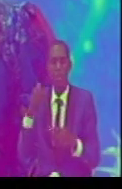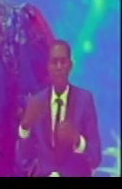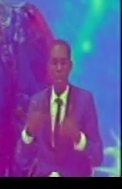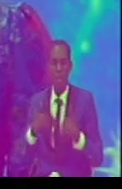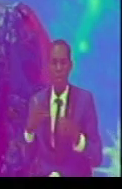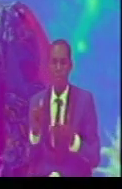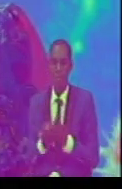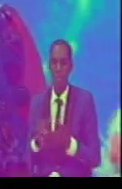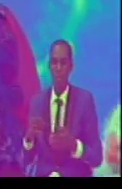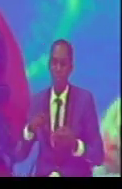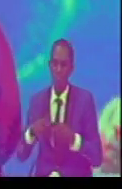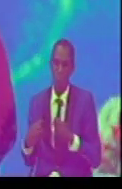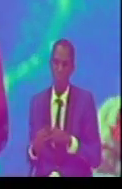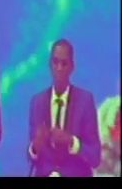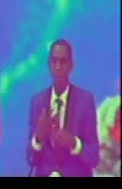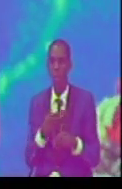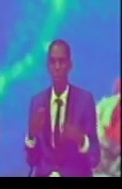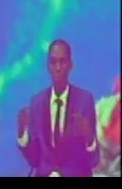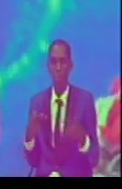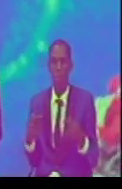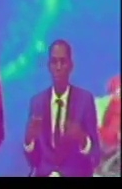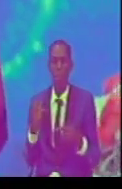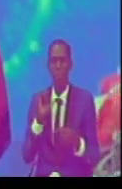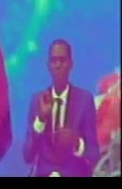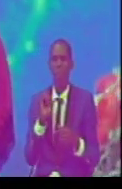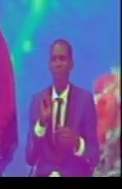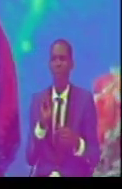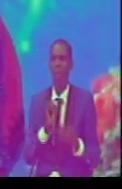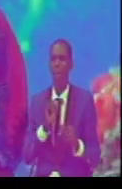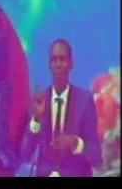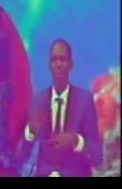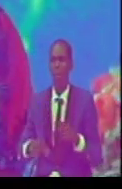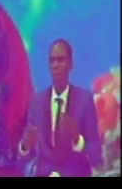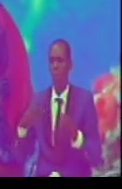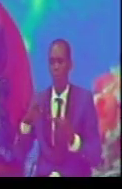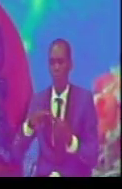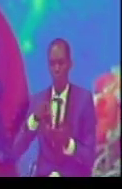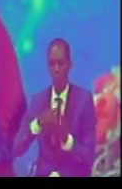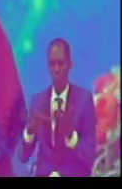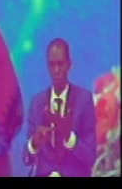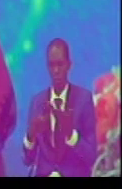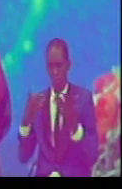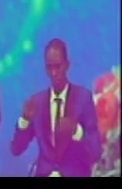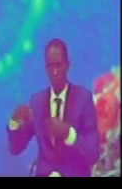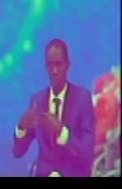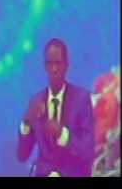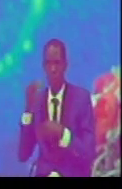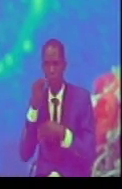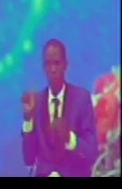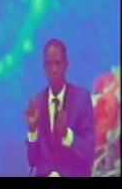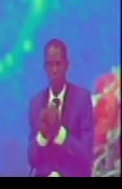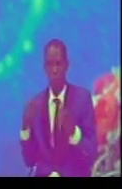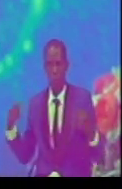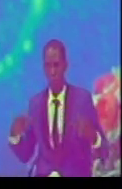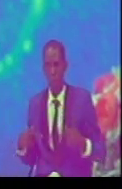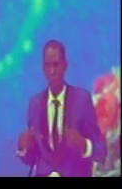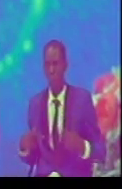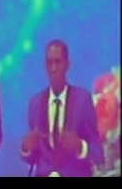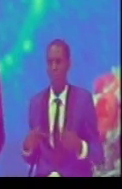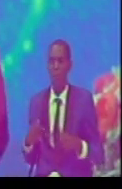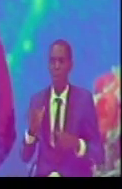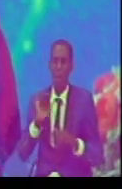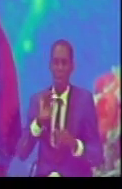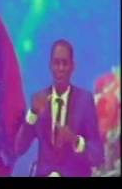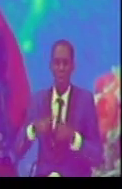Like about 2 months now, I've been feeling that menstrual pain. I said to myself, God, I can't come to this crusade today and I still go back with that